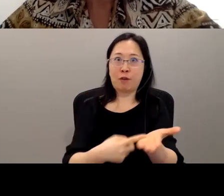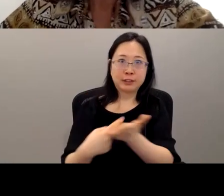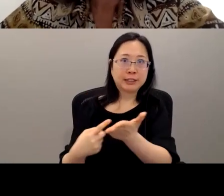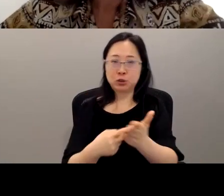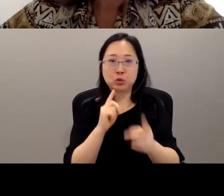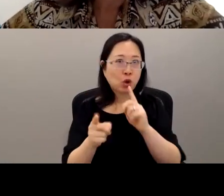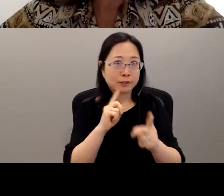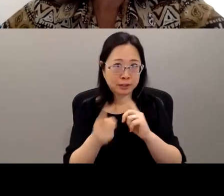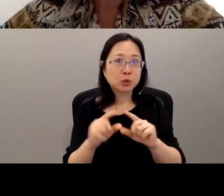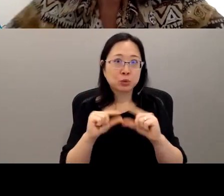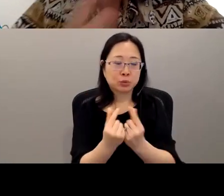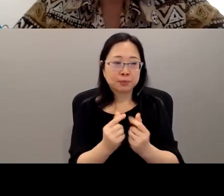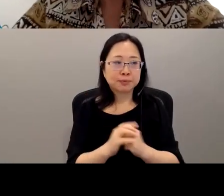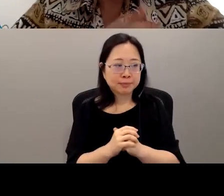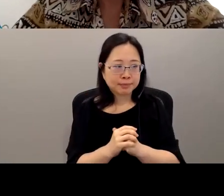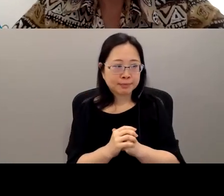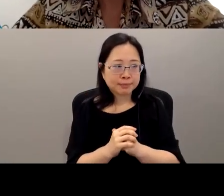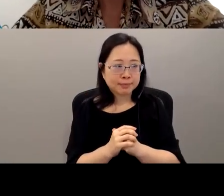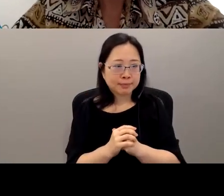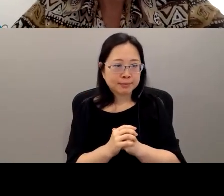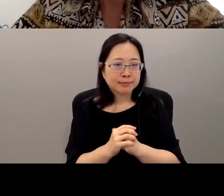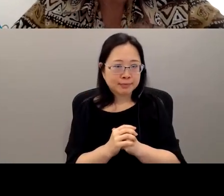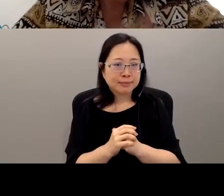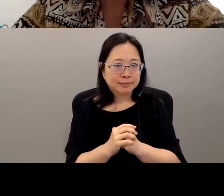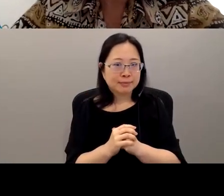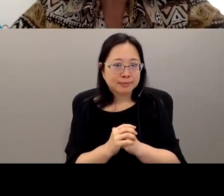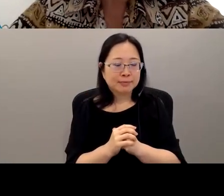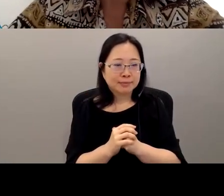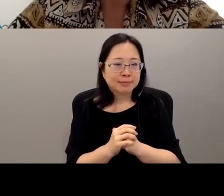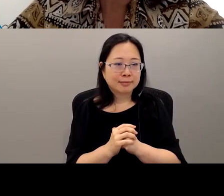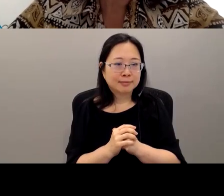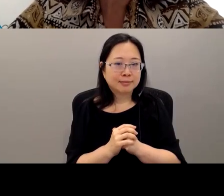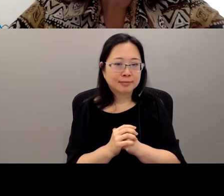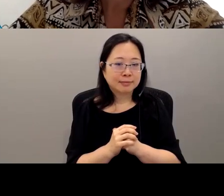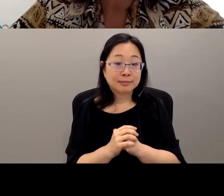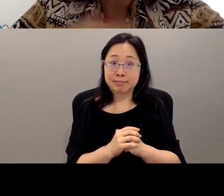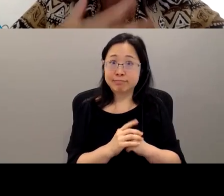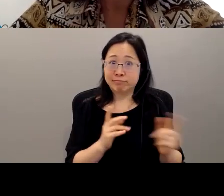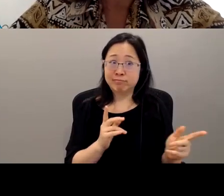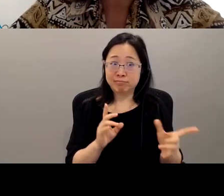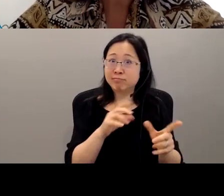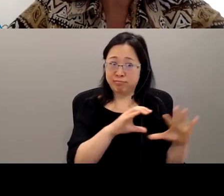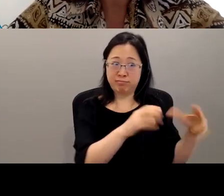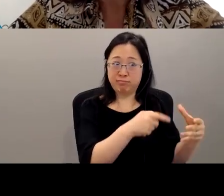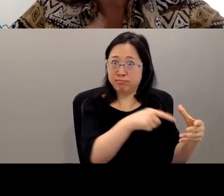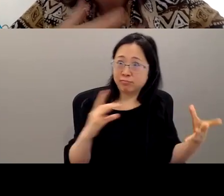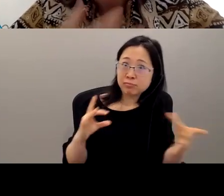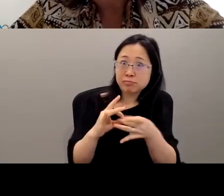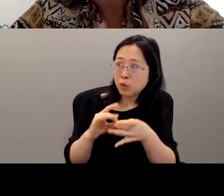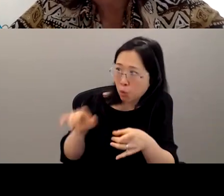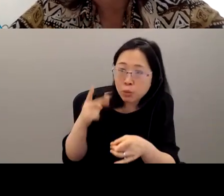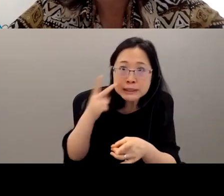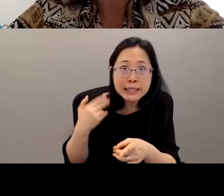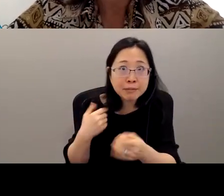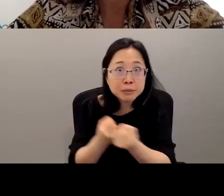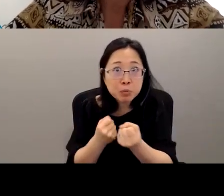group, where once they have started building relationships with others and they're finding the support that they need,